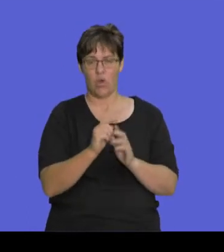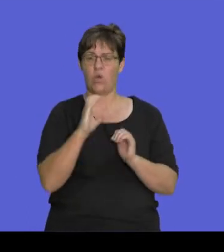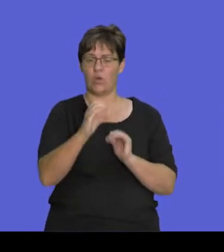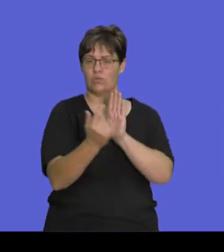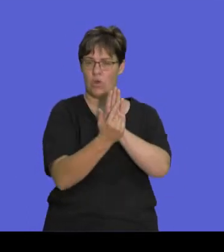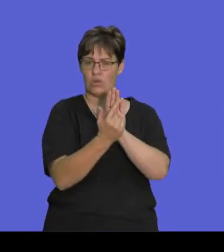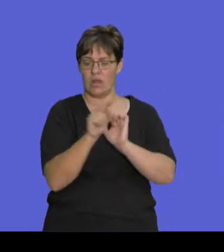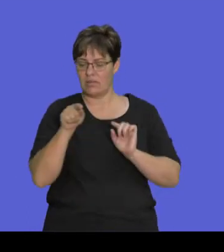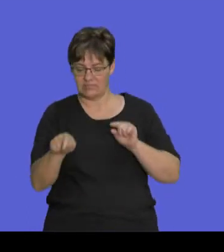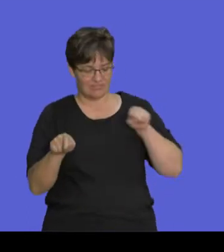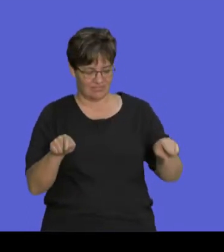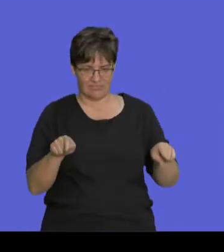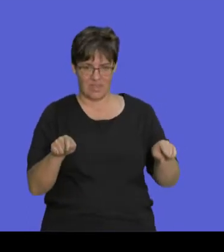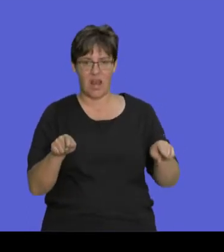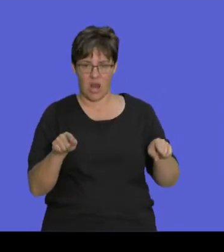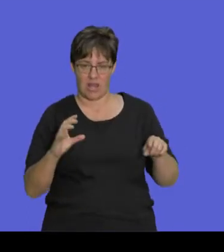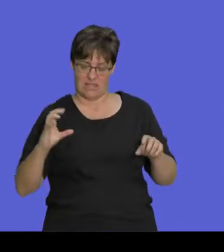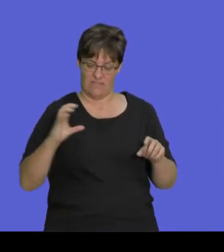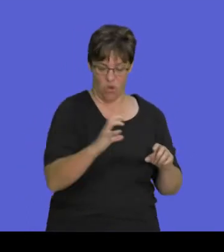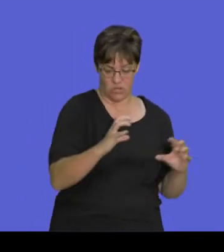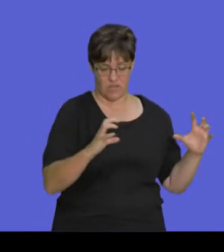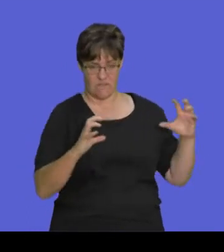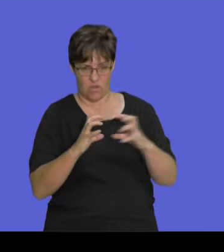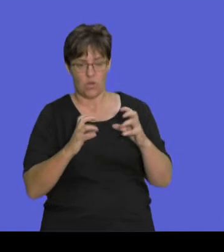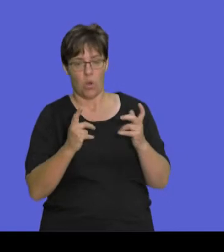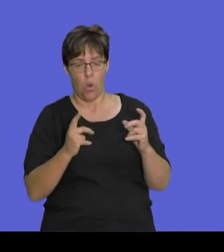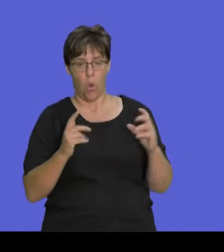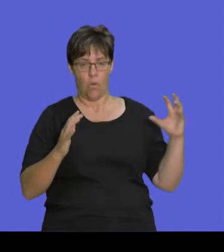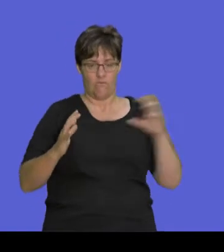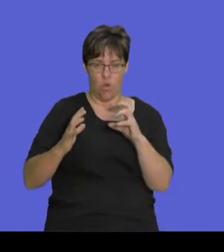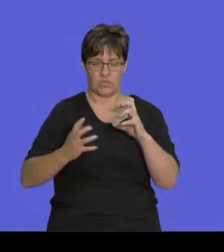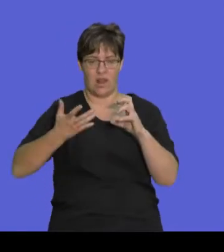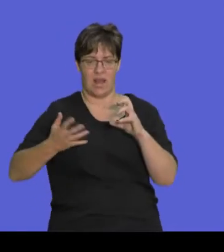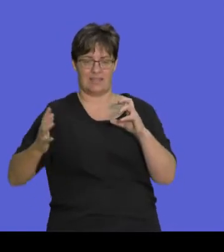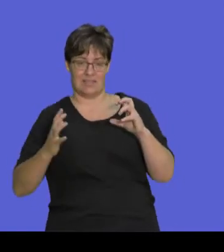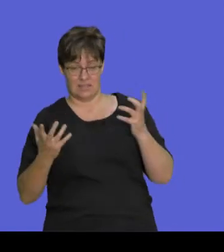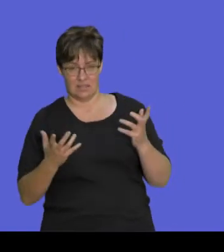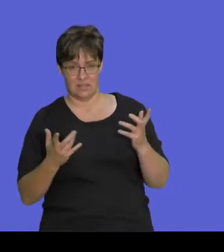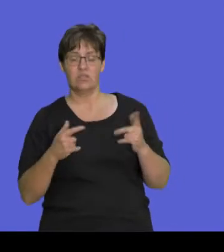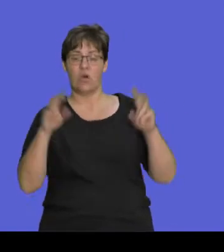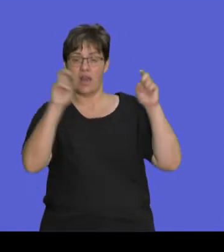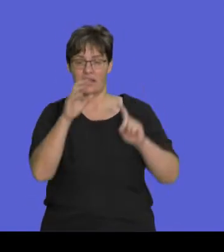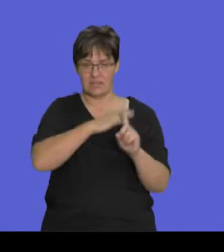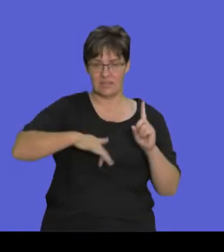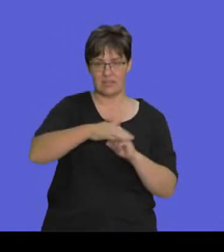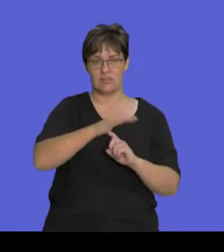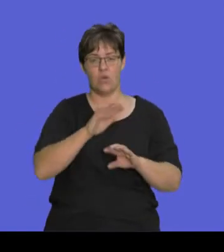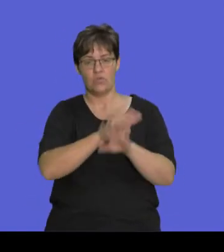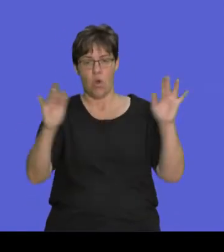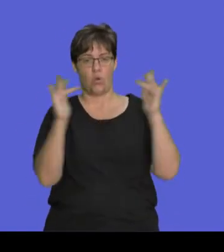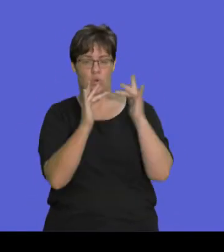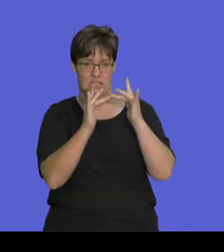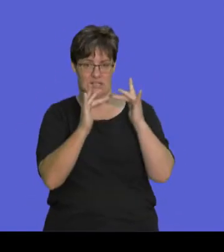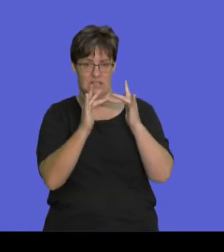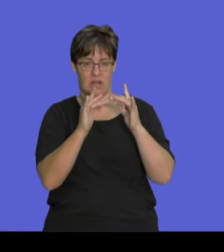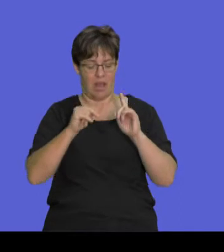2 point charges interact in space, and the electrostatic force is precisely a non-contact or